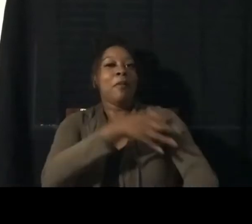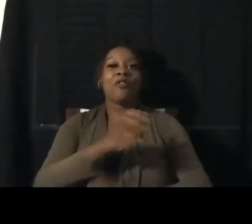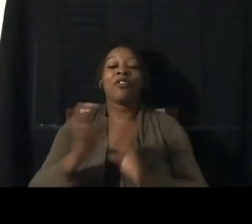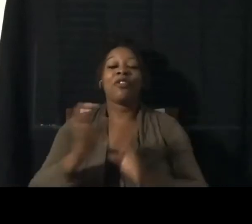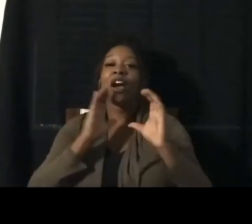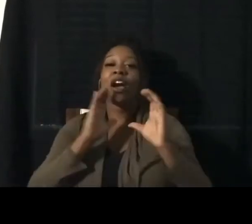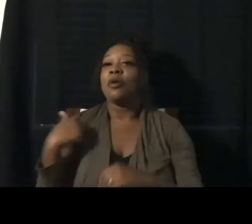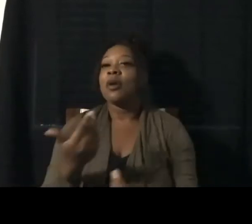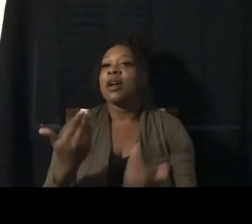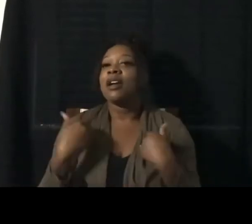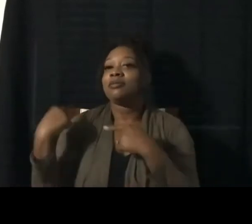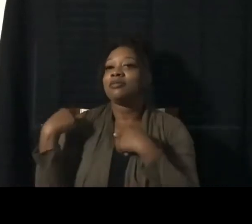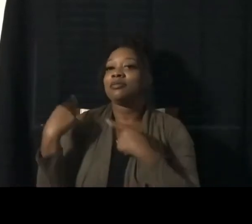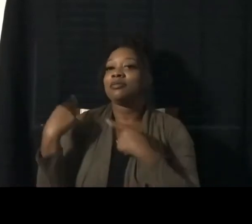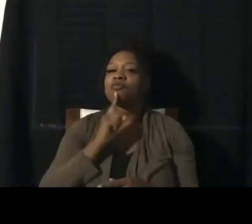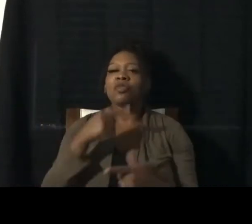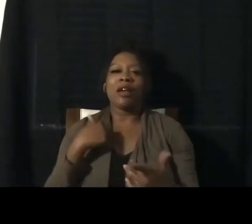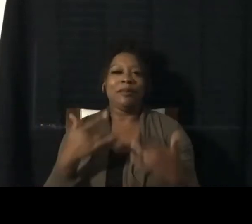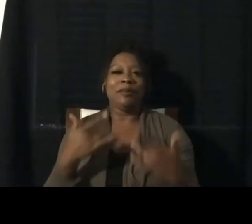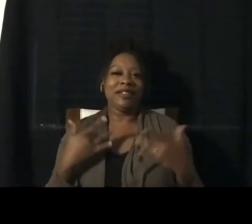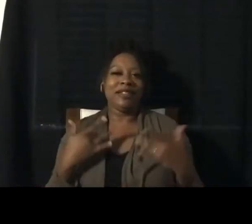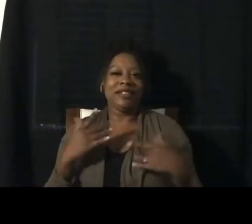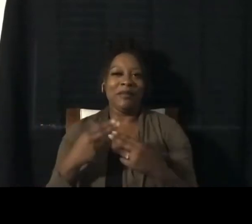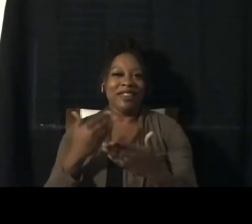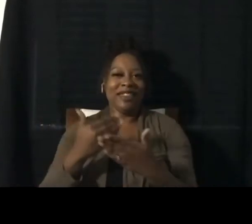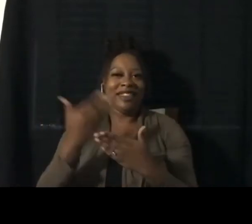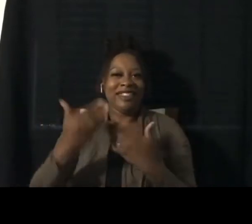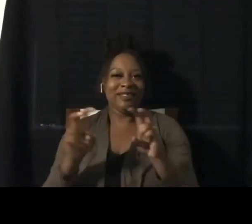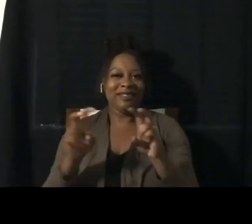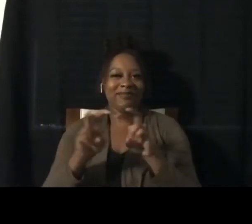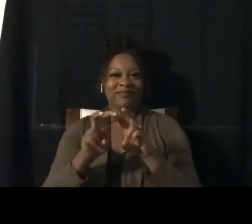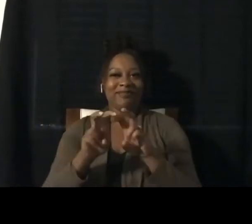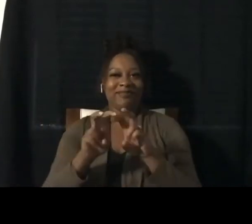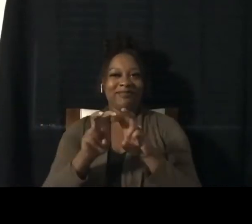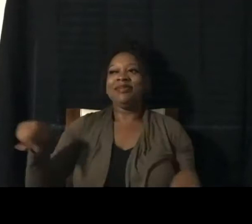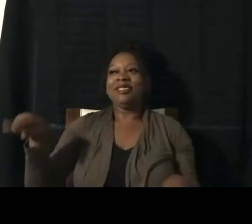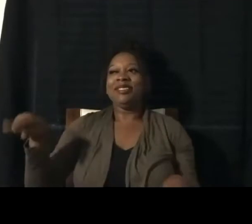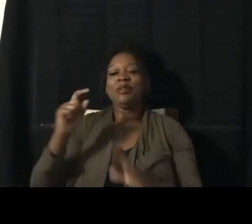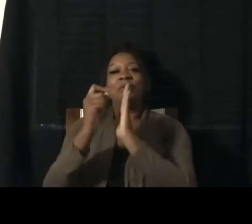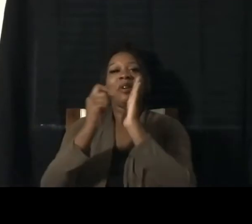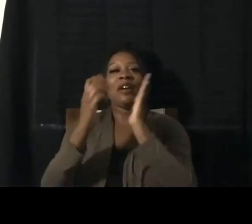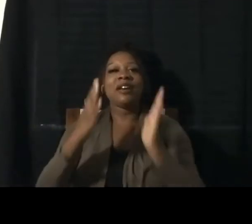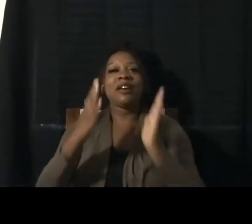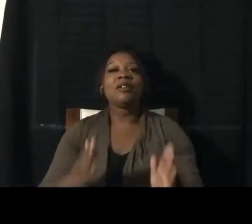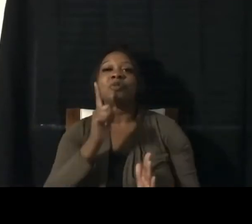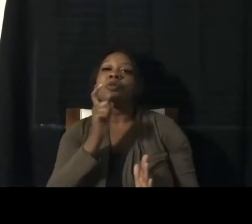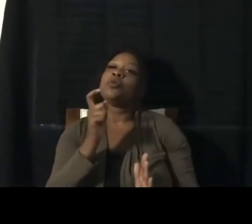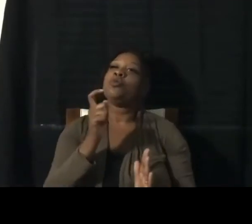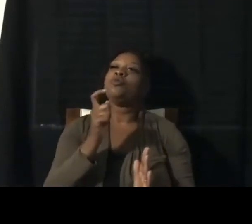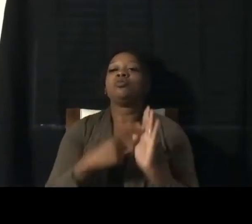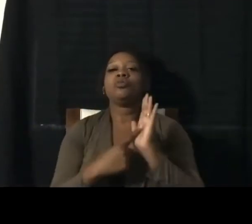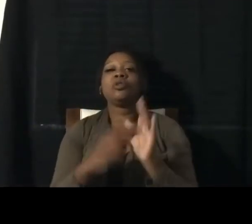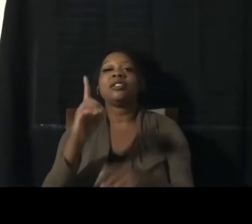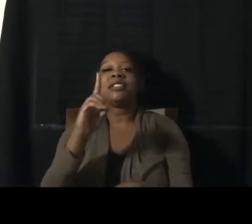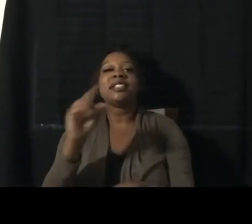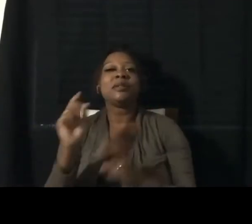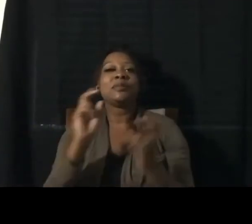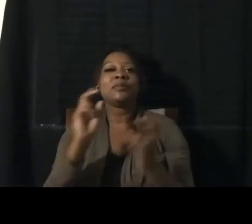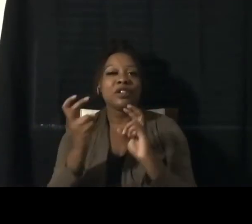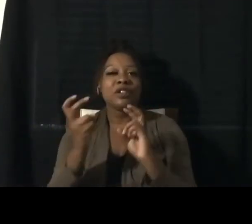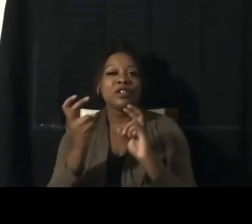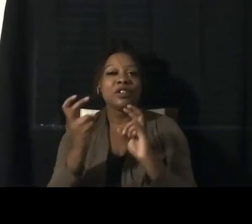I'm really excited about this next panel featuring journalists who cover disability issues, journalists with disabilities, and journalists